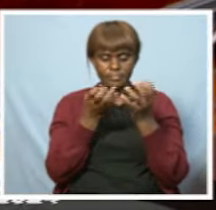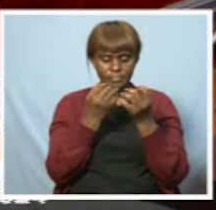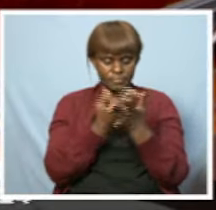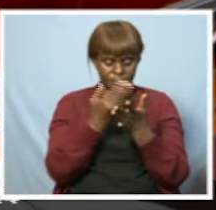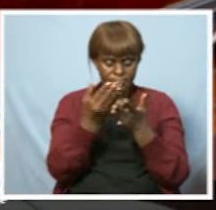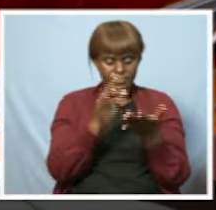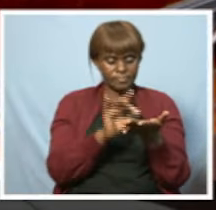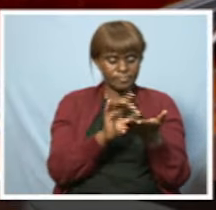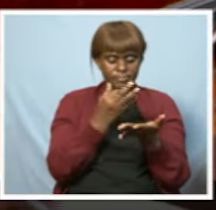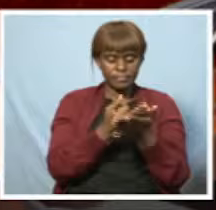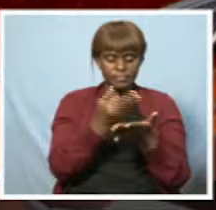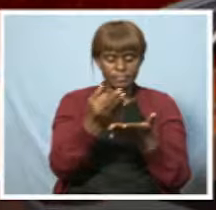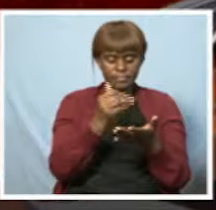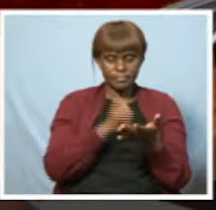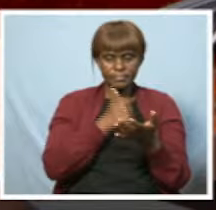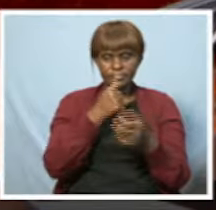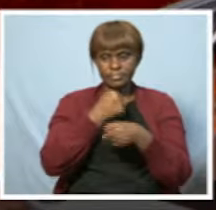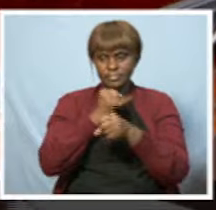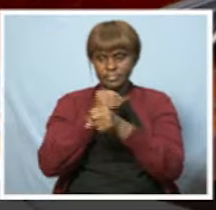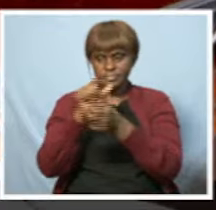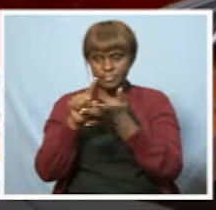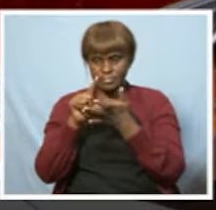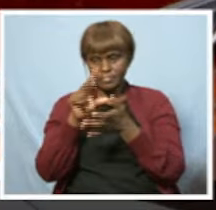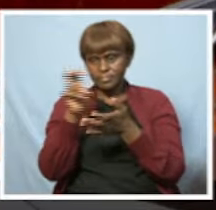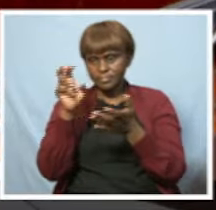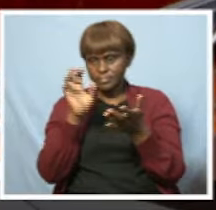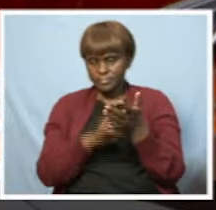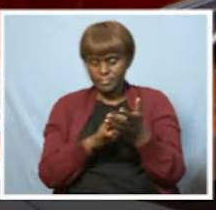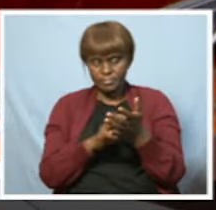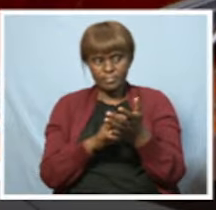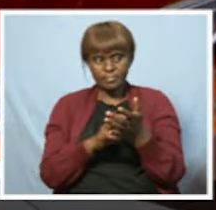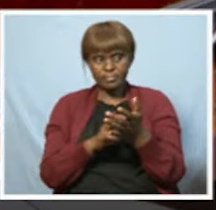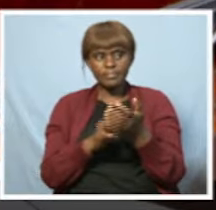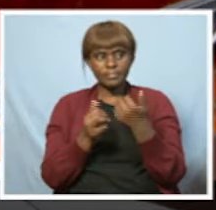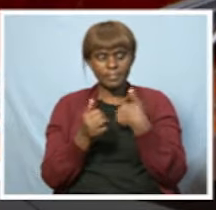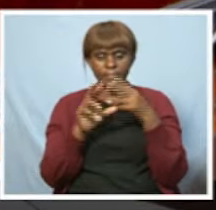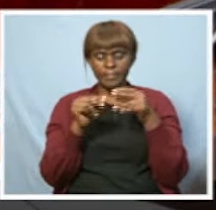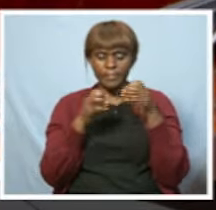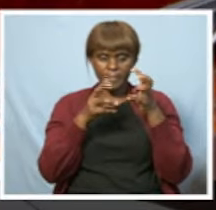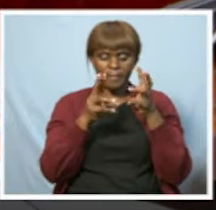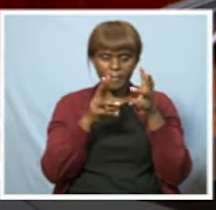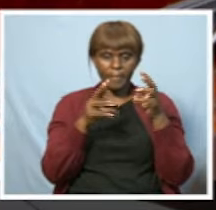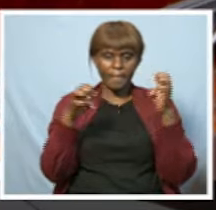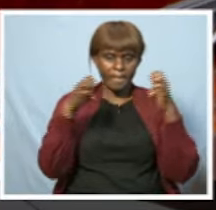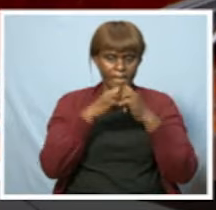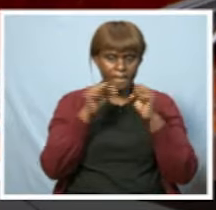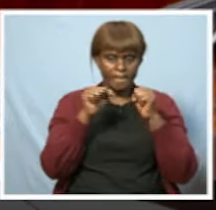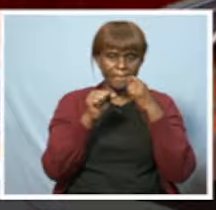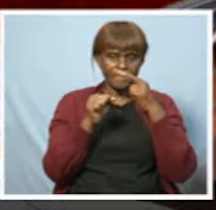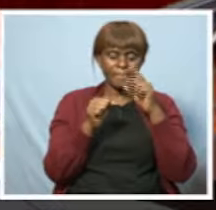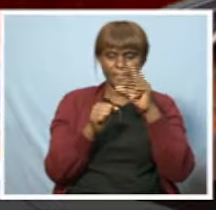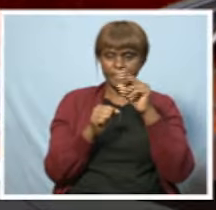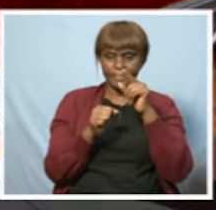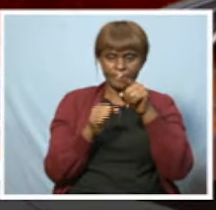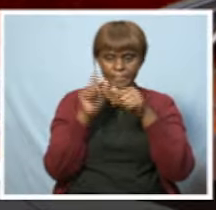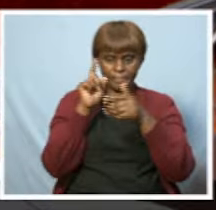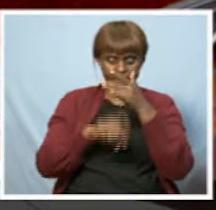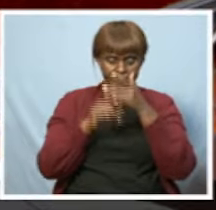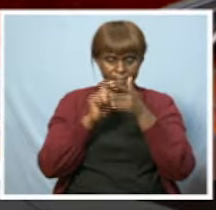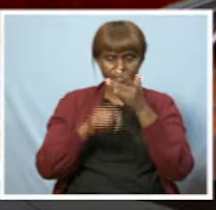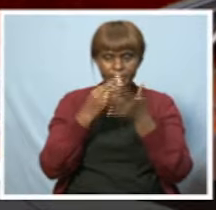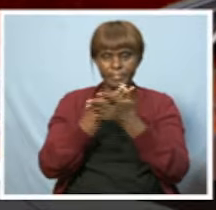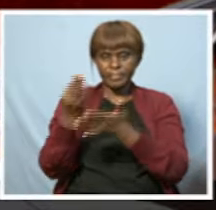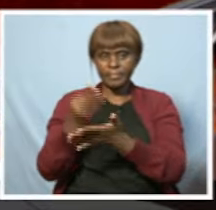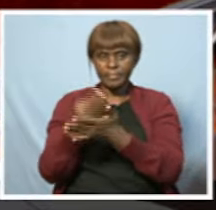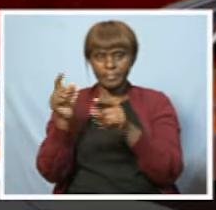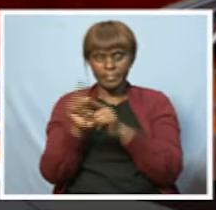fertilizer and I make a loan of 200,000, there's no way the bank would tell me that the cost of buying